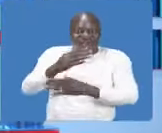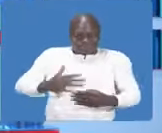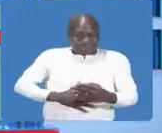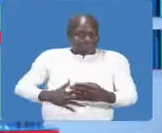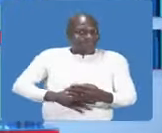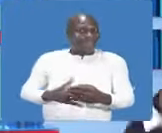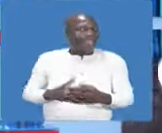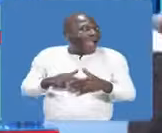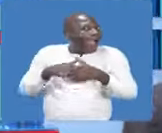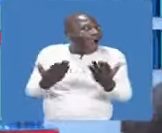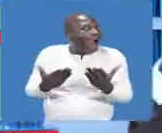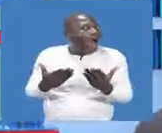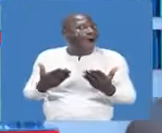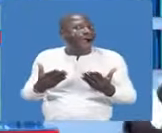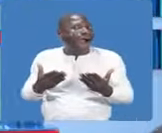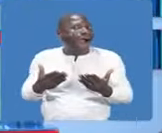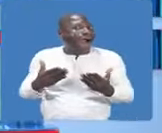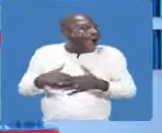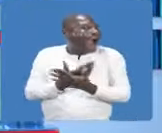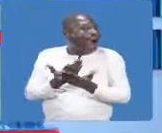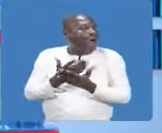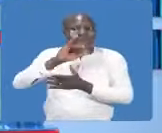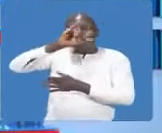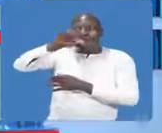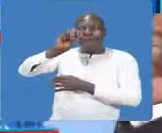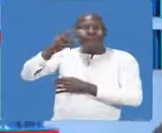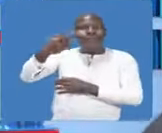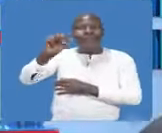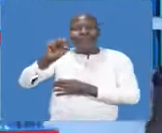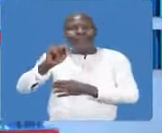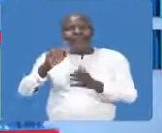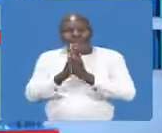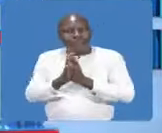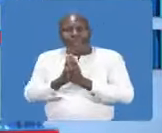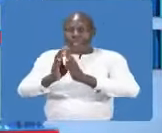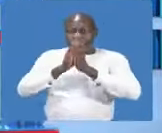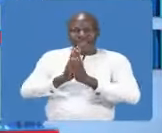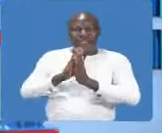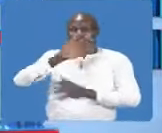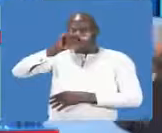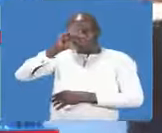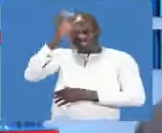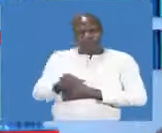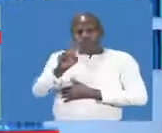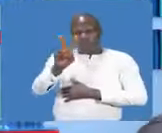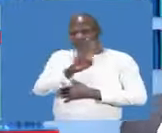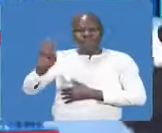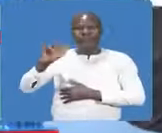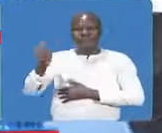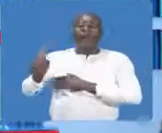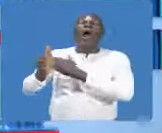1 wasi Jonah bo empire wa apata ne yam Jonah chapter 2 verse 10 wasi na